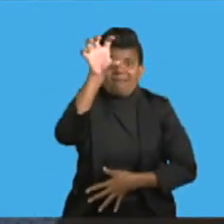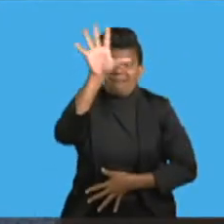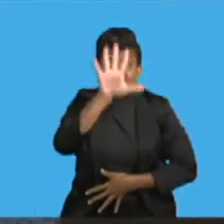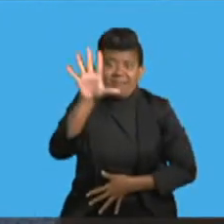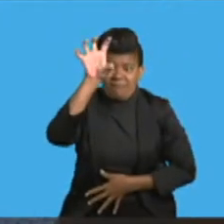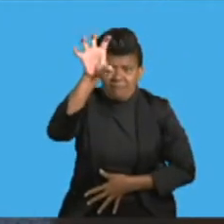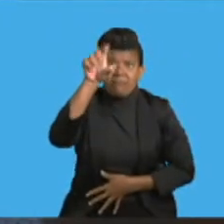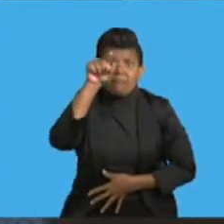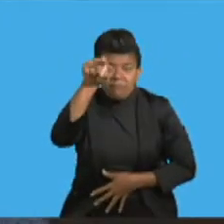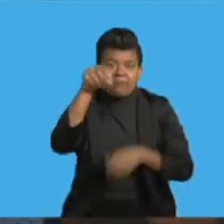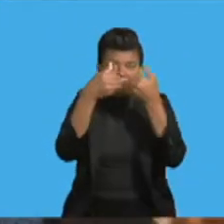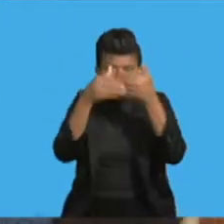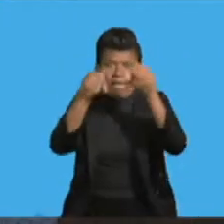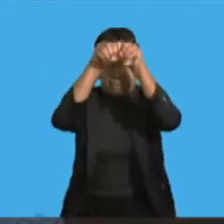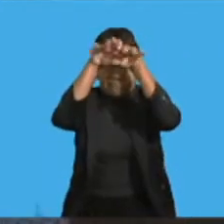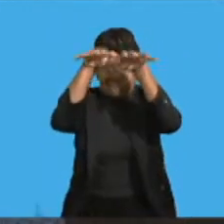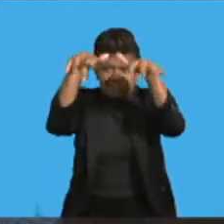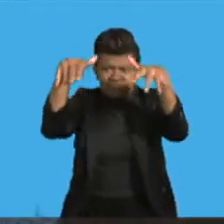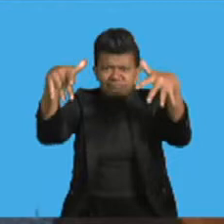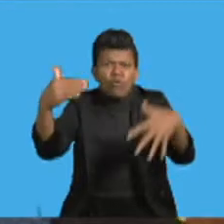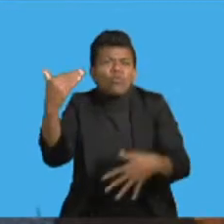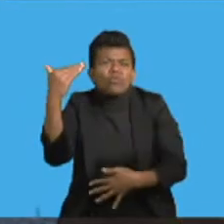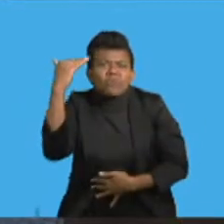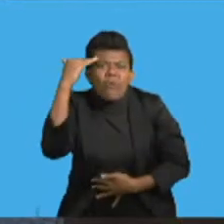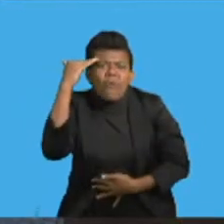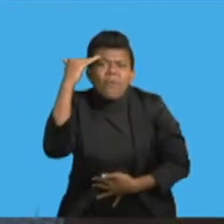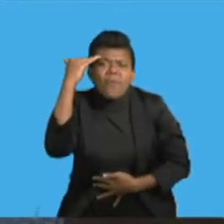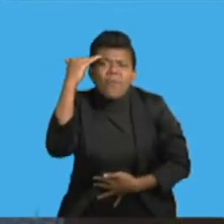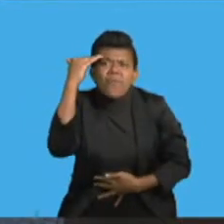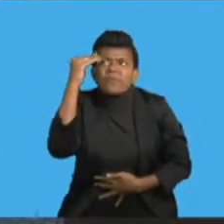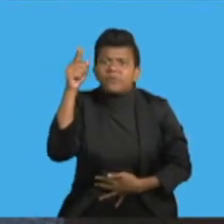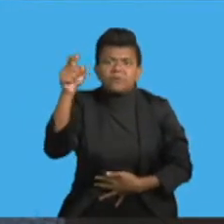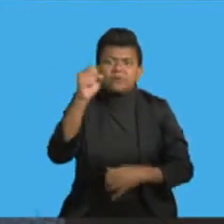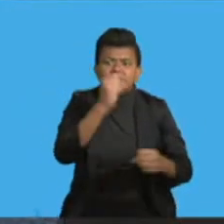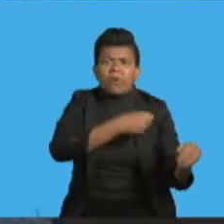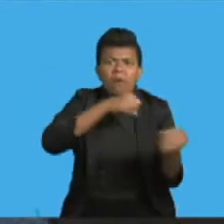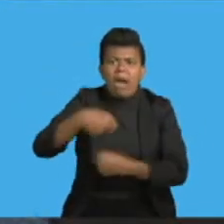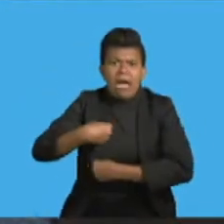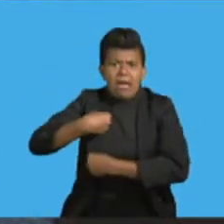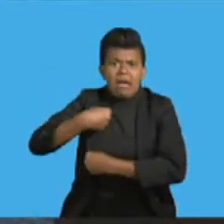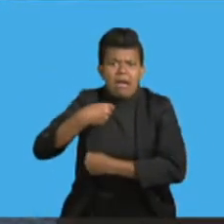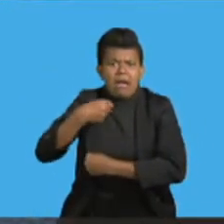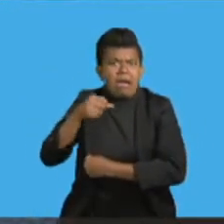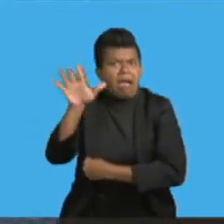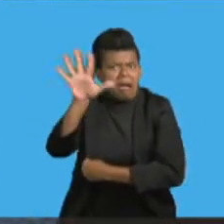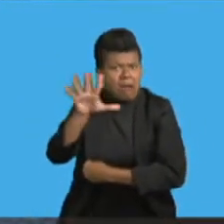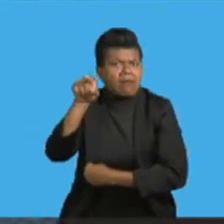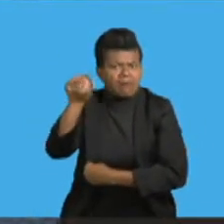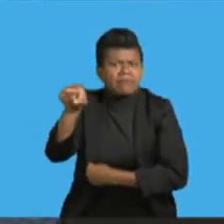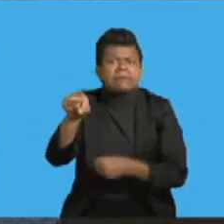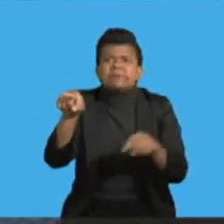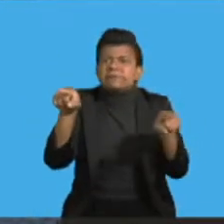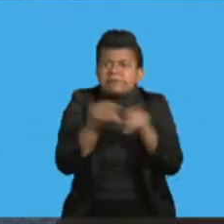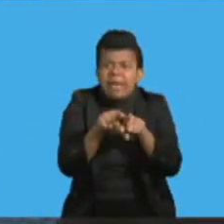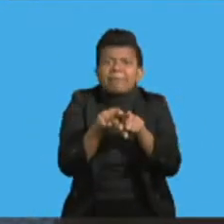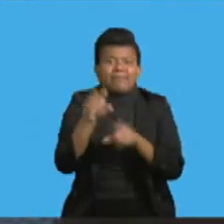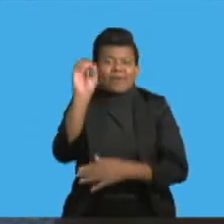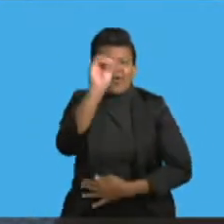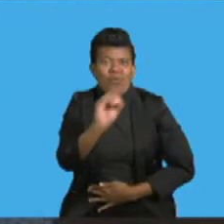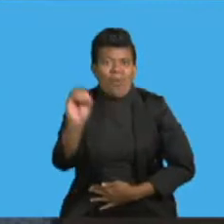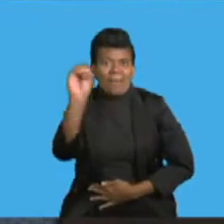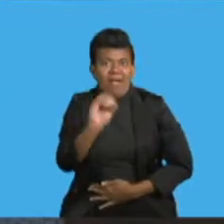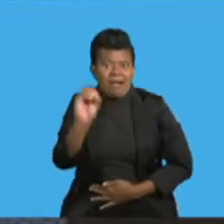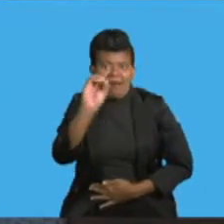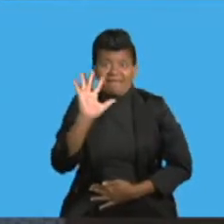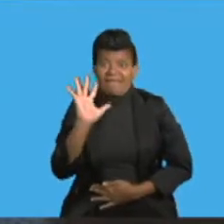leptospirosis. It was thought it came from the place they were kayaking in. Also, interestingly, in October the 5th, there was an alert